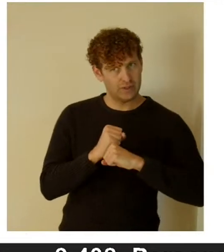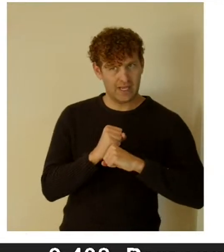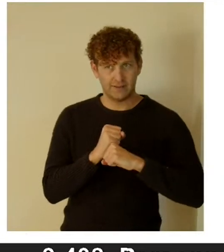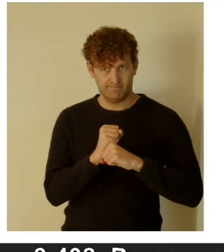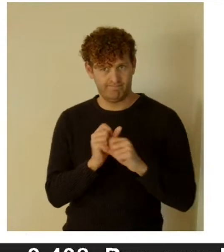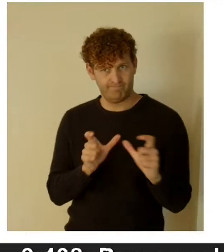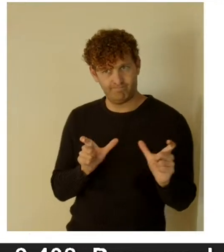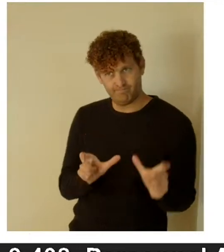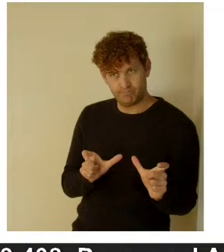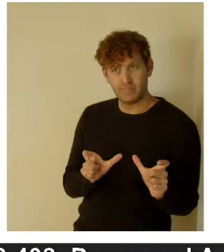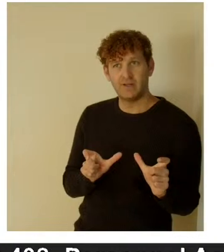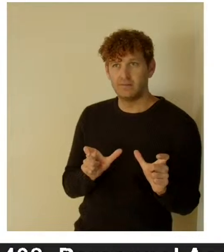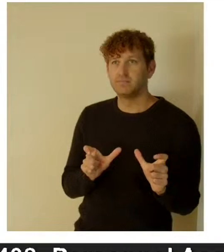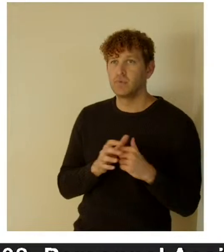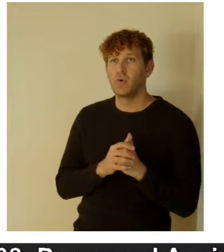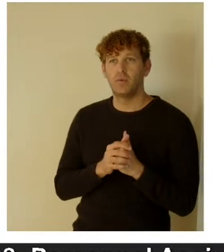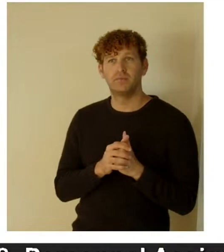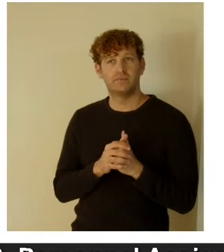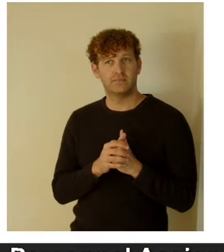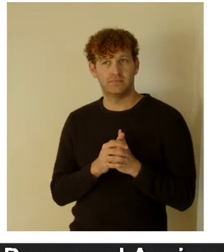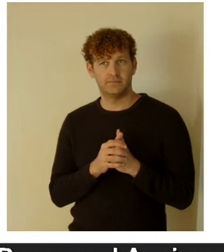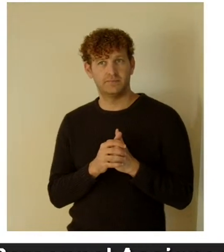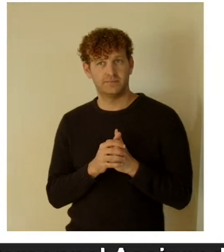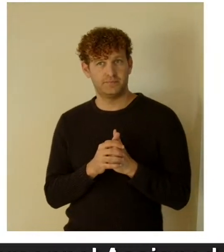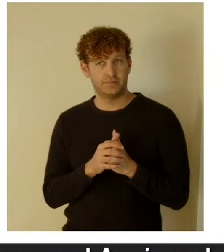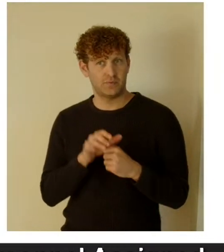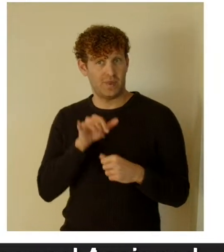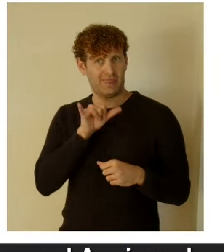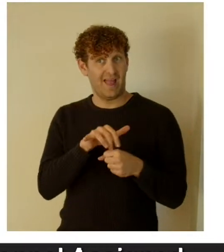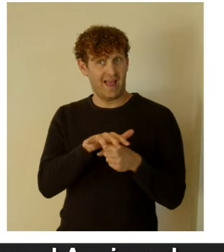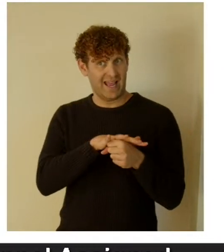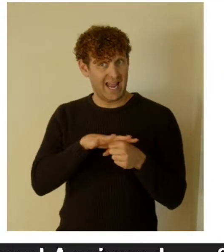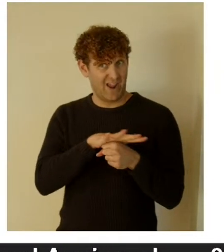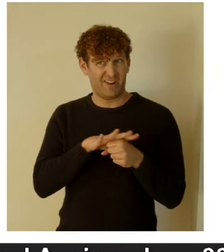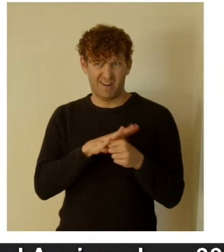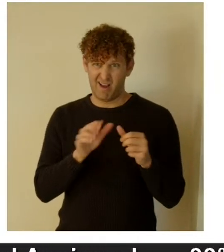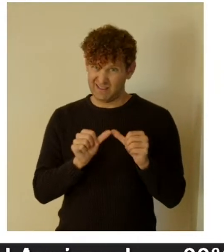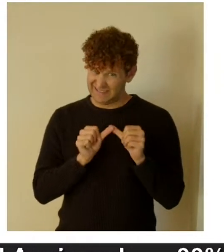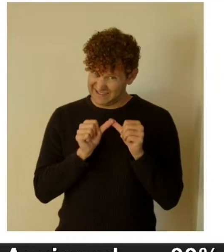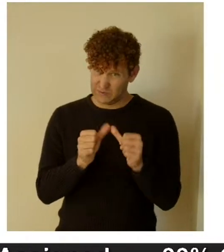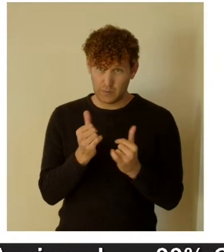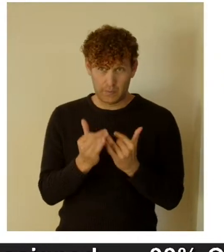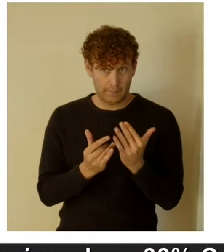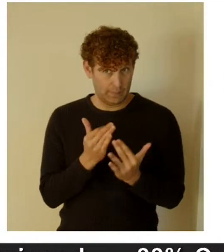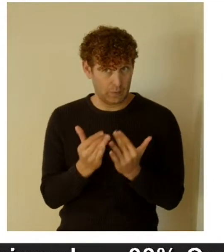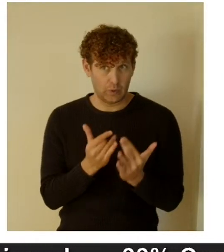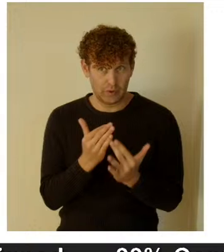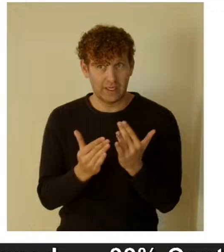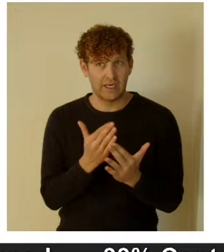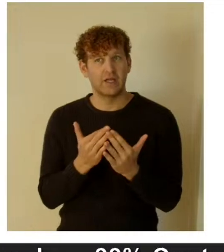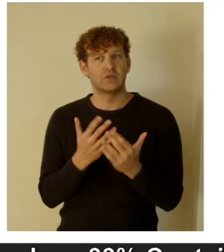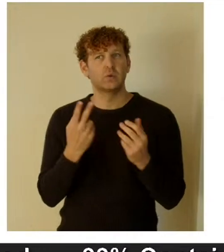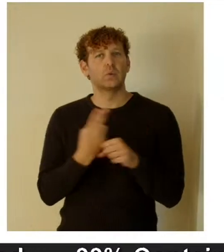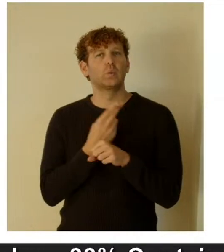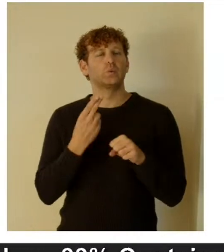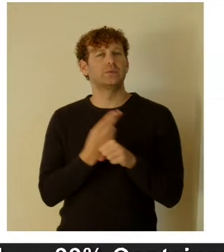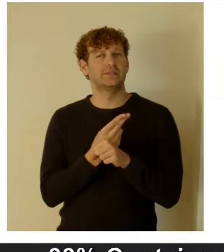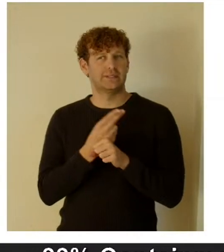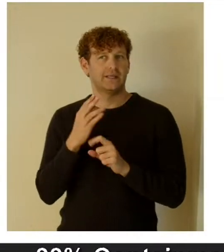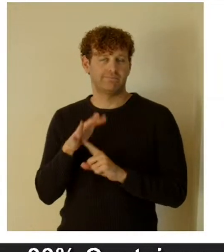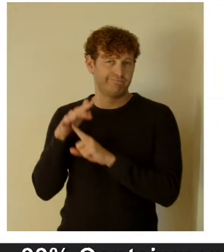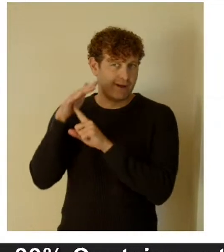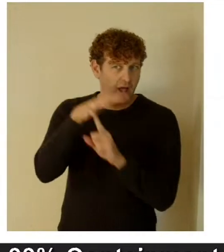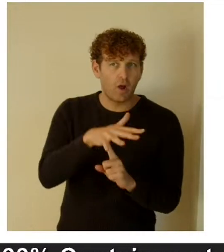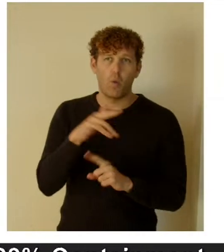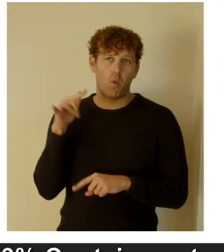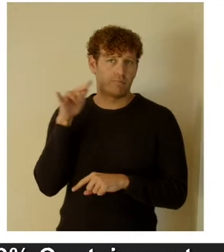that's across canyon from the reservoir continues to be mopped up by aircraft. As you come along the south portion of the